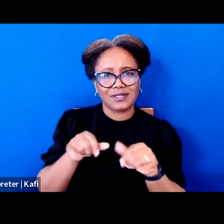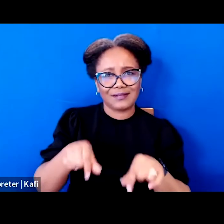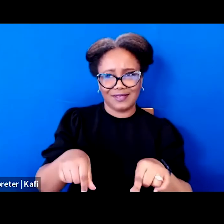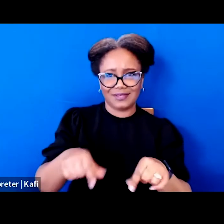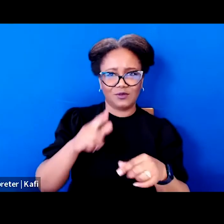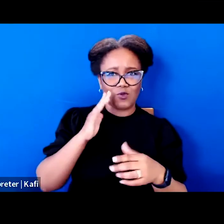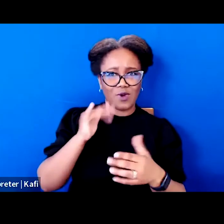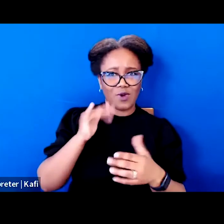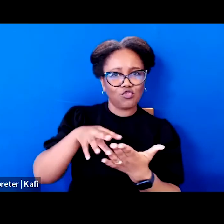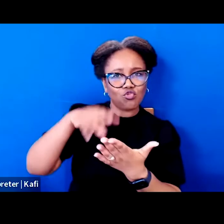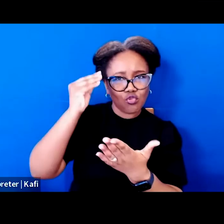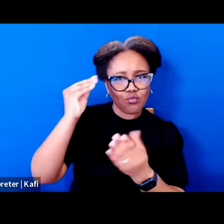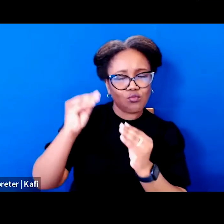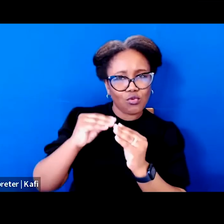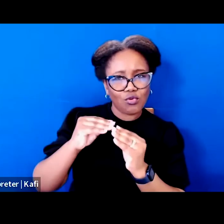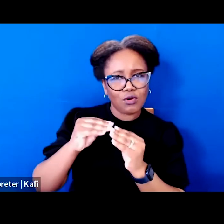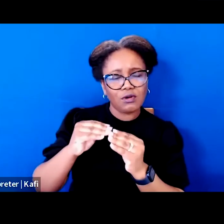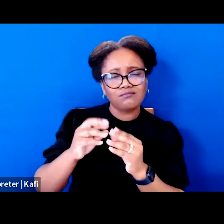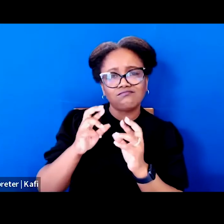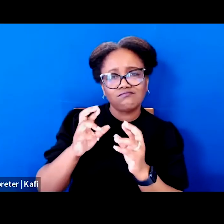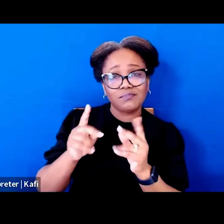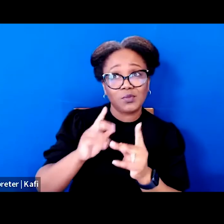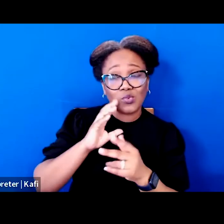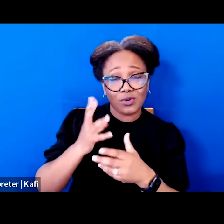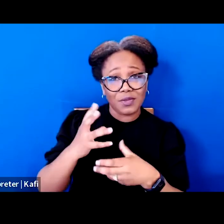involved in Indigenous